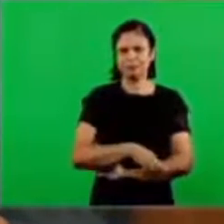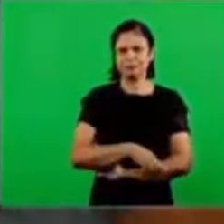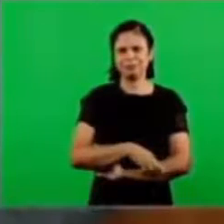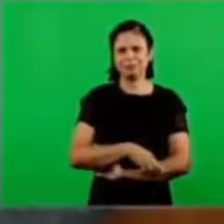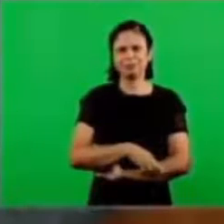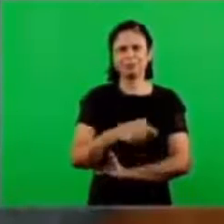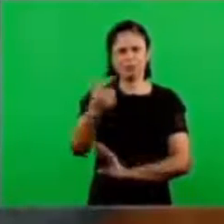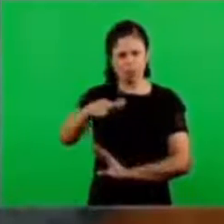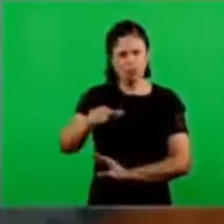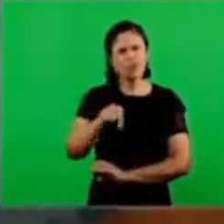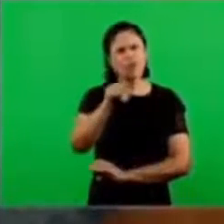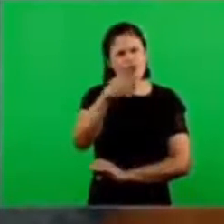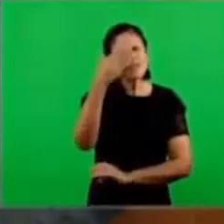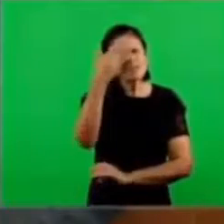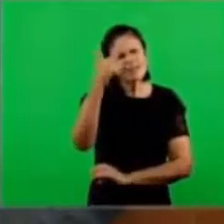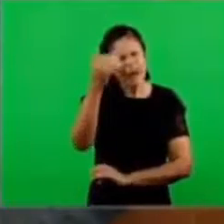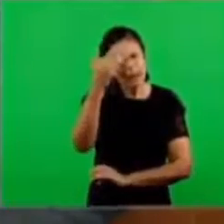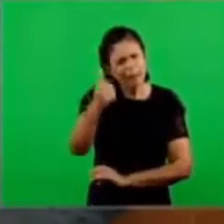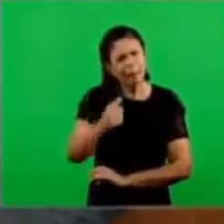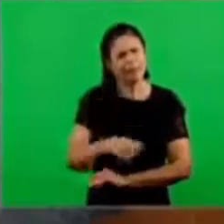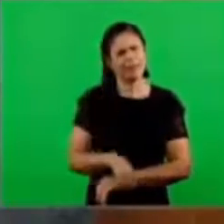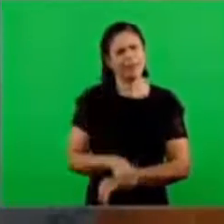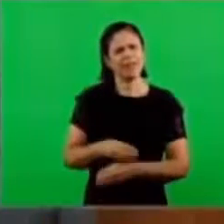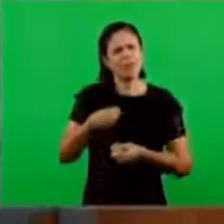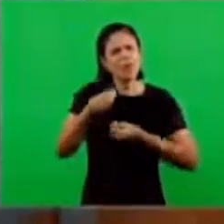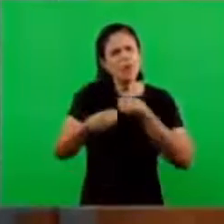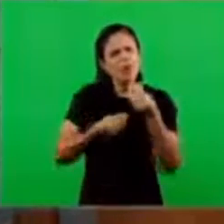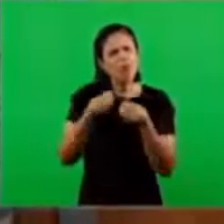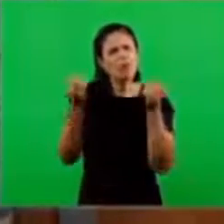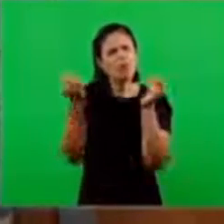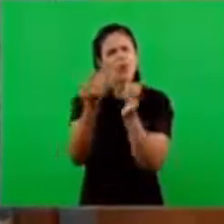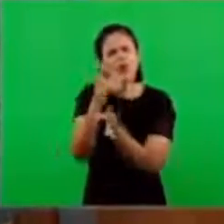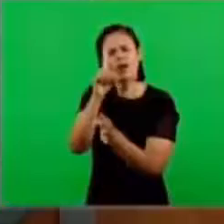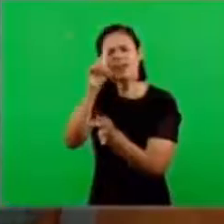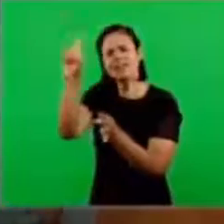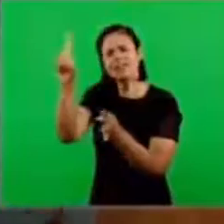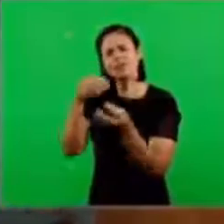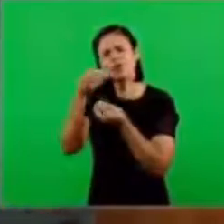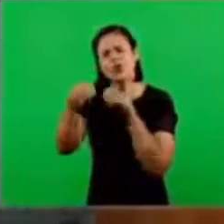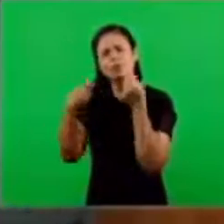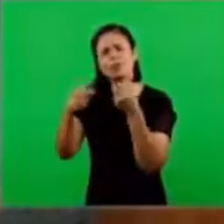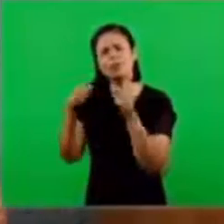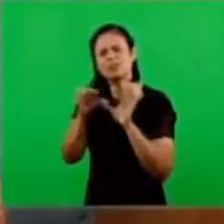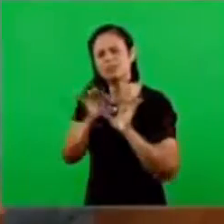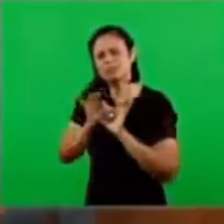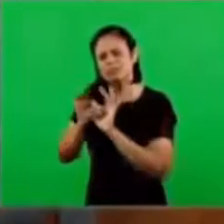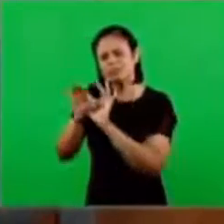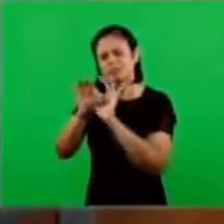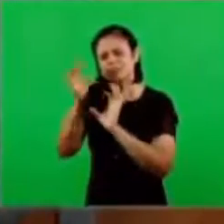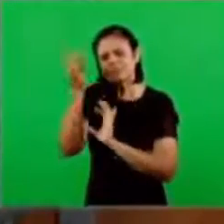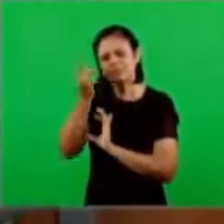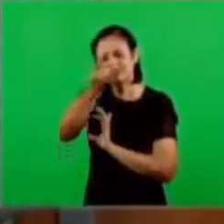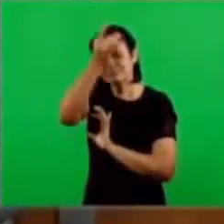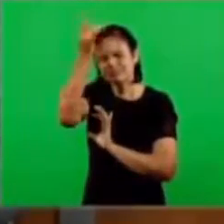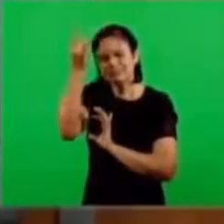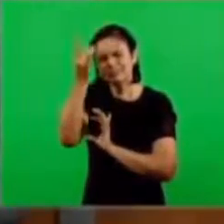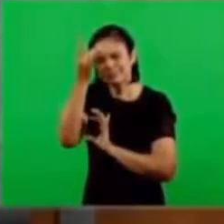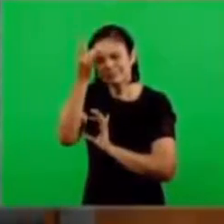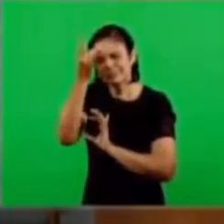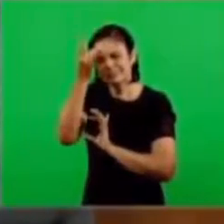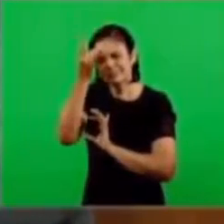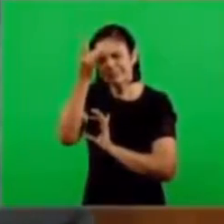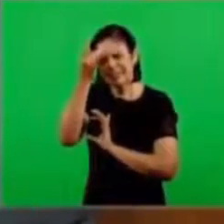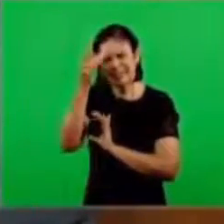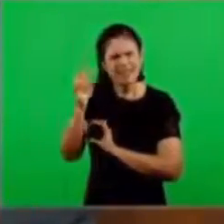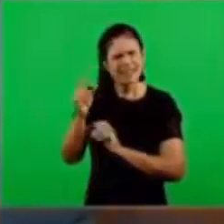next question. Now, question number 13. Do you know the glorification to God has to be done in the spirit, in the fellowship of the Holy Spirit, and